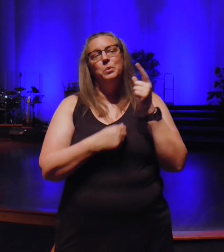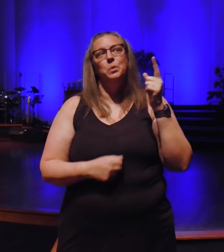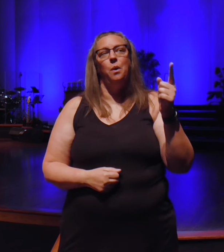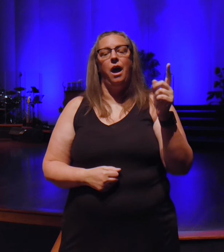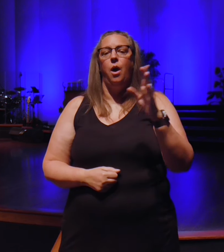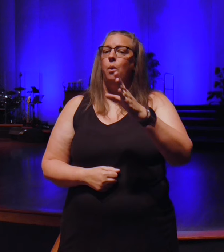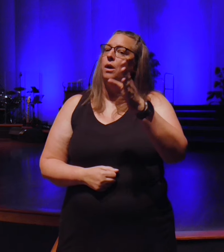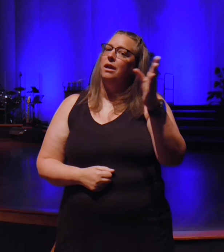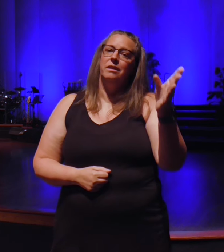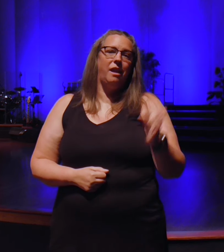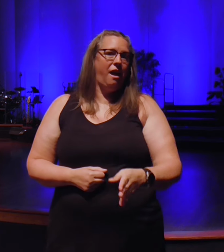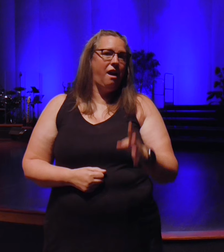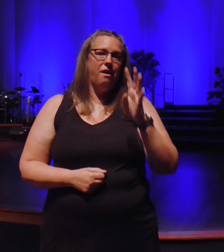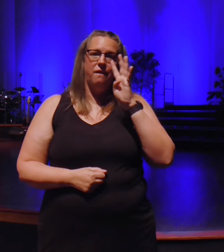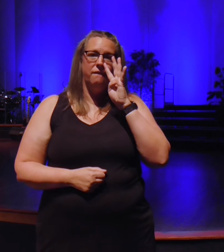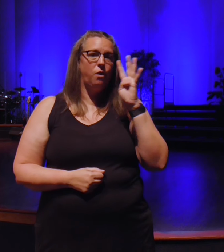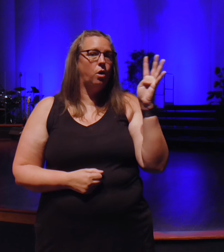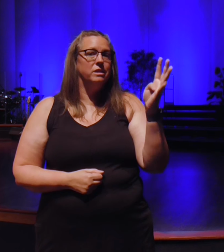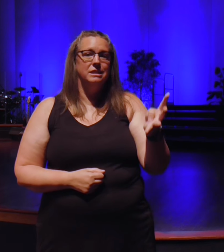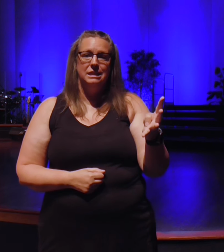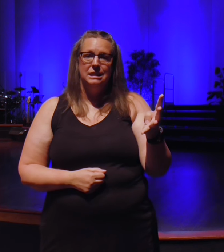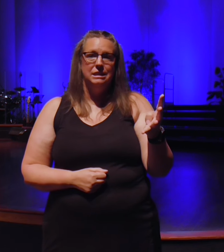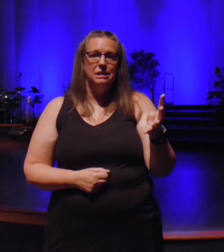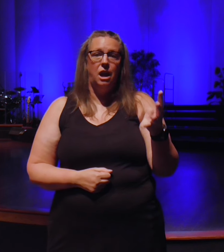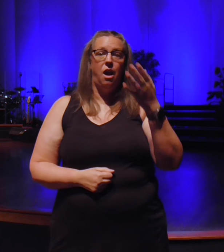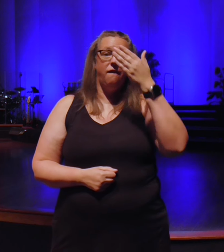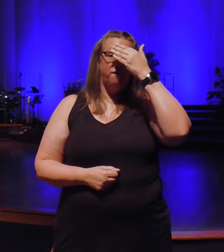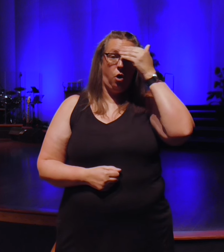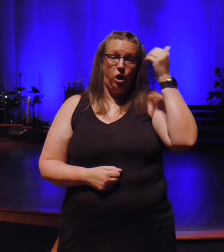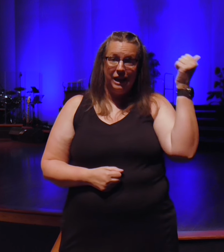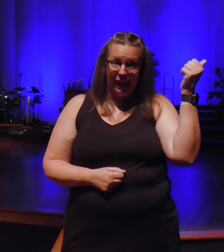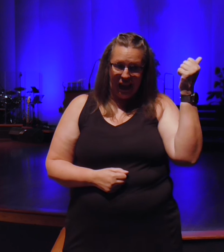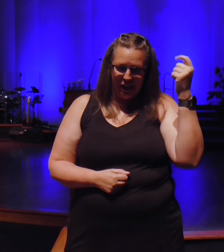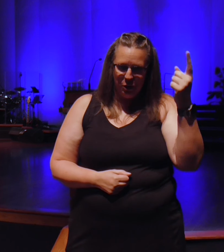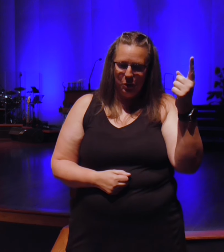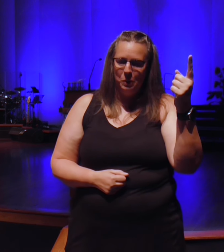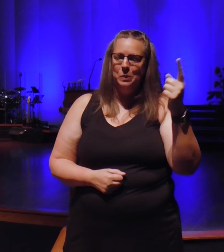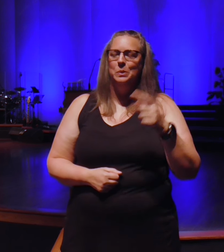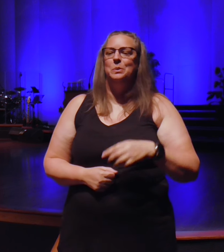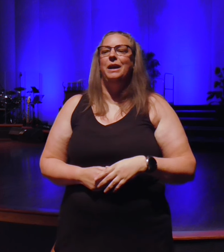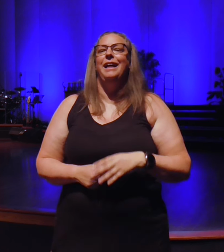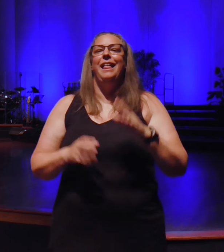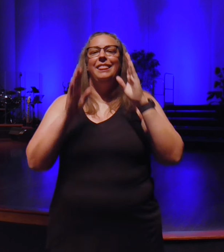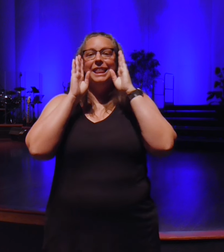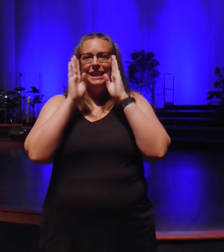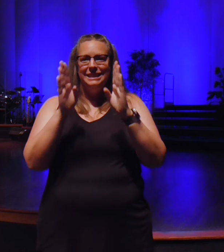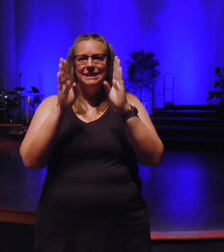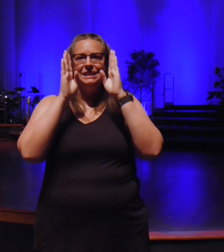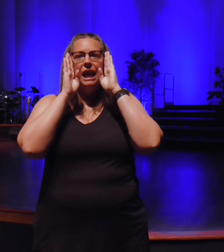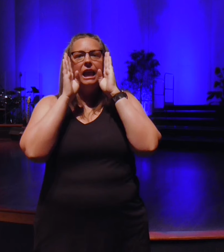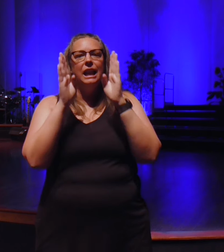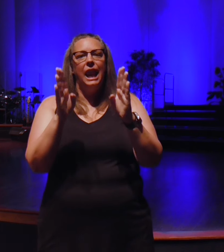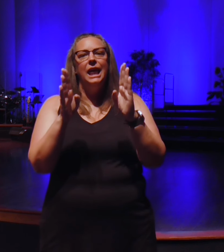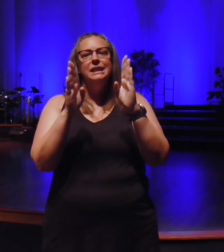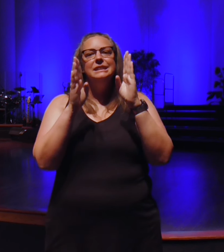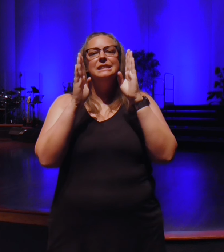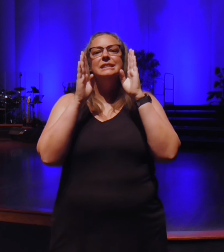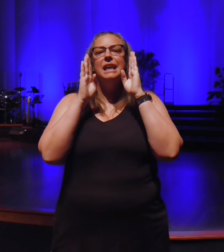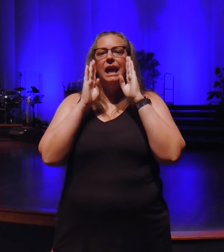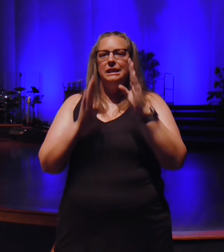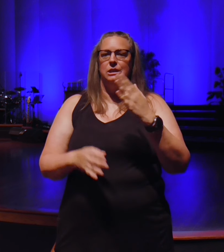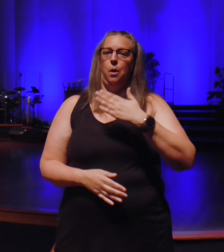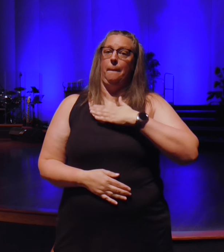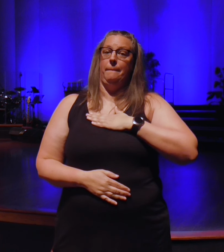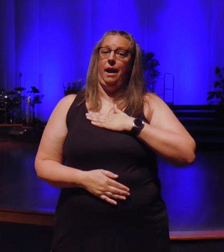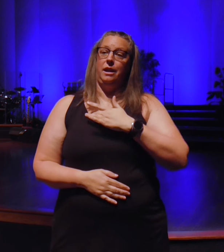you. I will never forget you. Listen, listen, listen